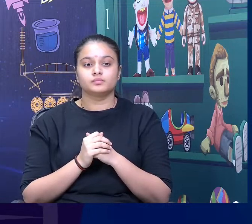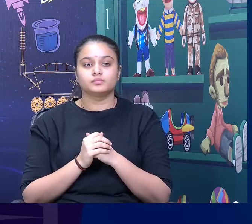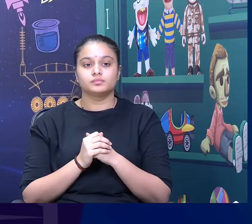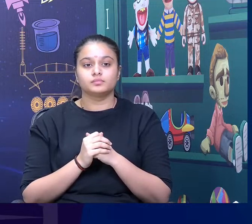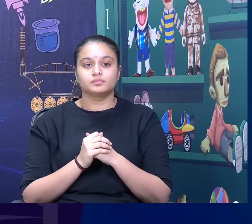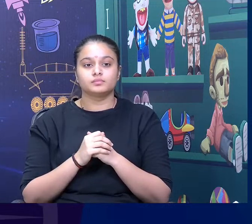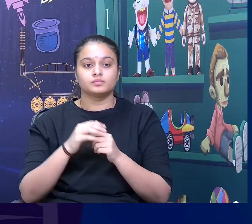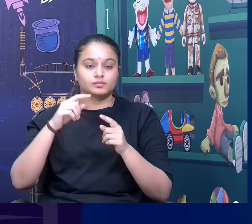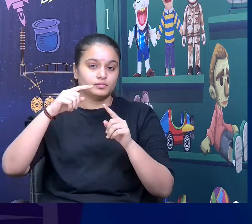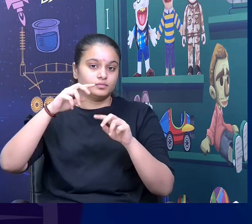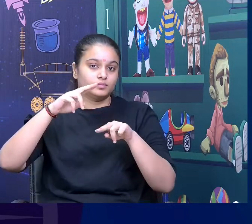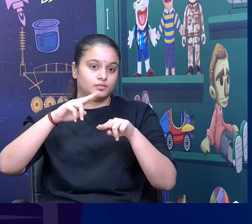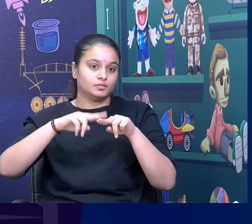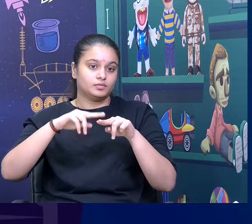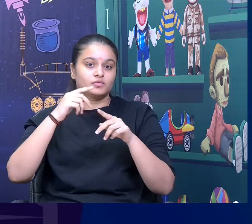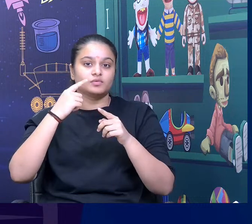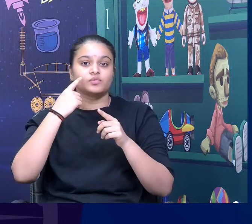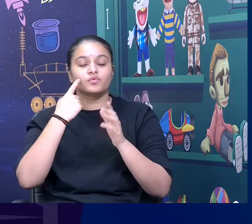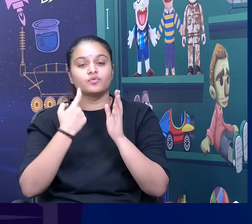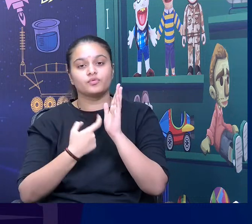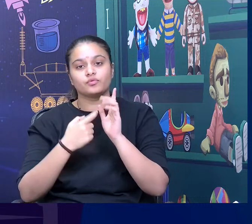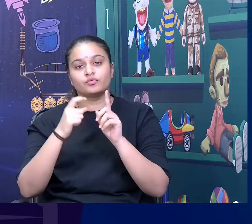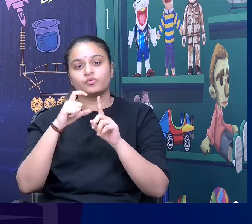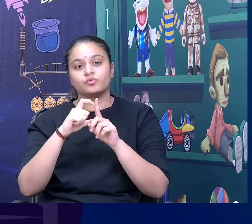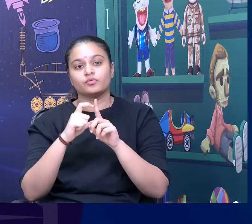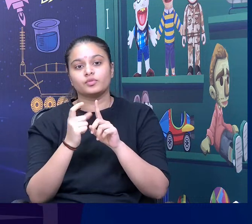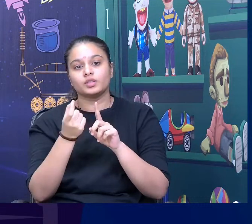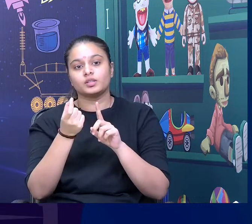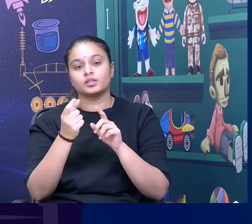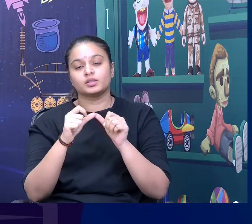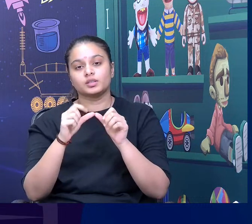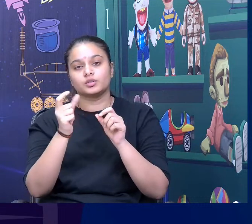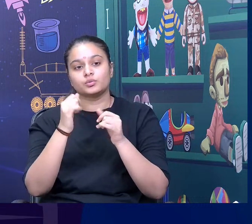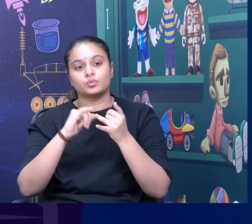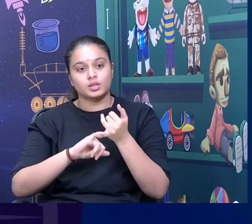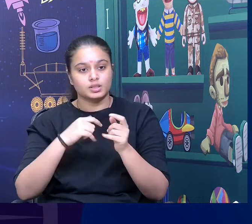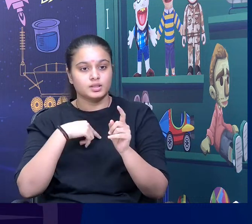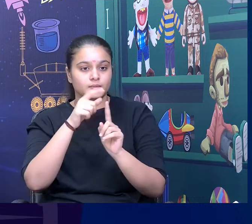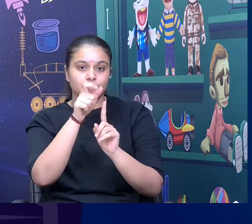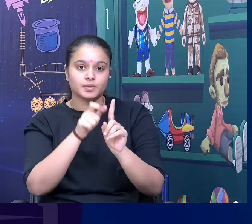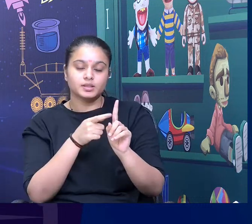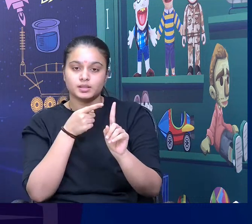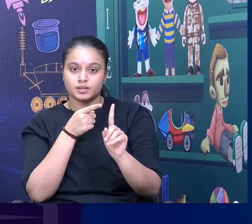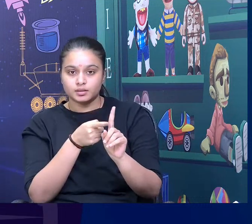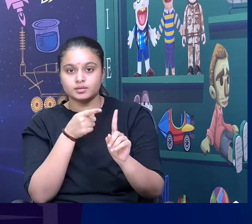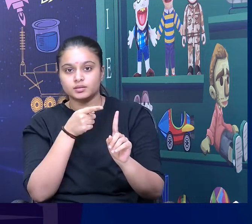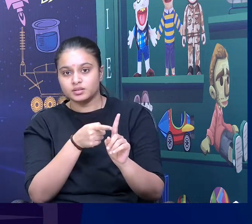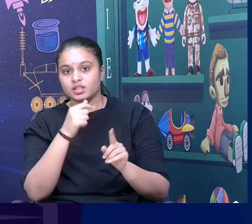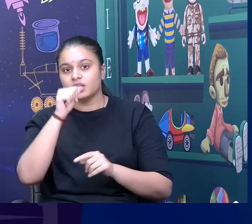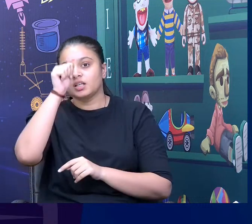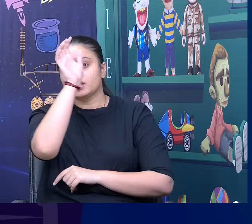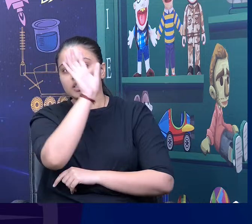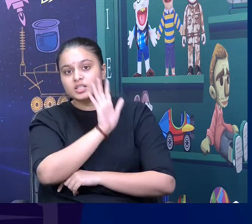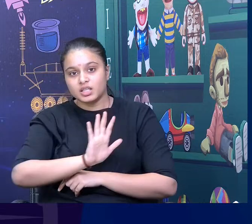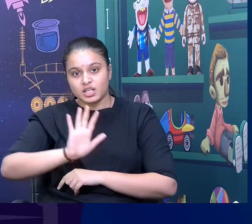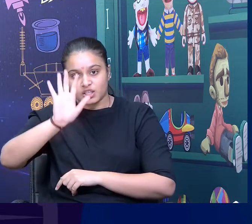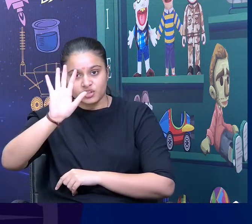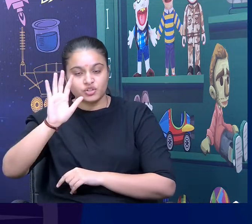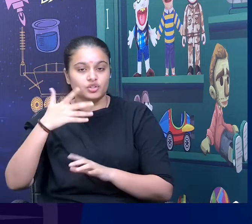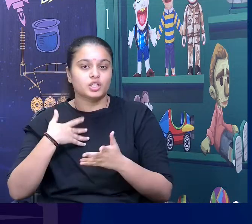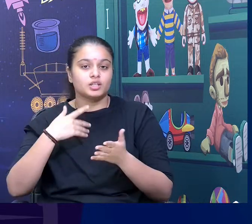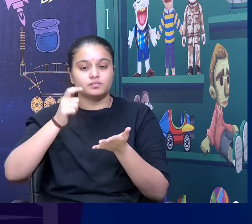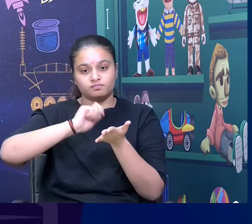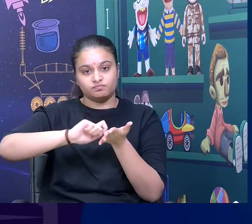So, this is Mr. Firdaus Kanga. Okay. Okay. He is a Indian journalist,